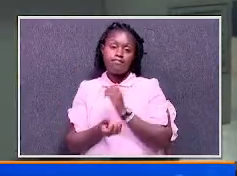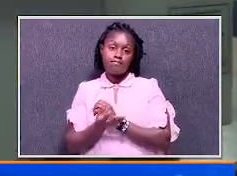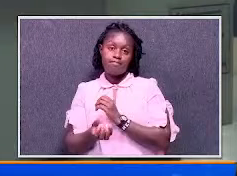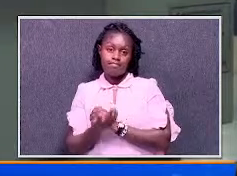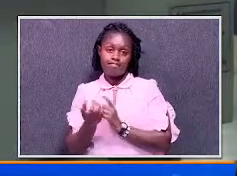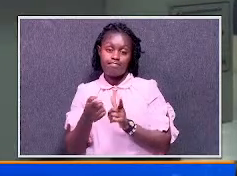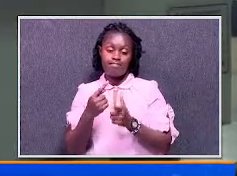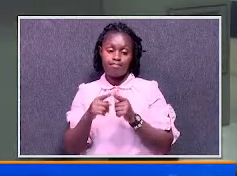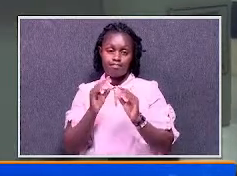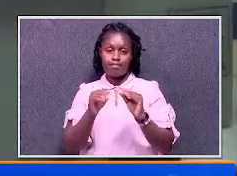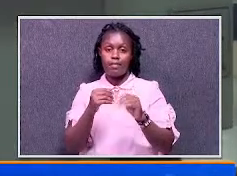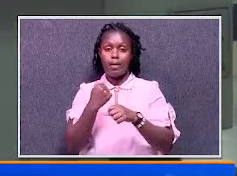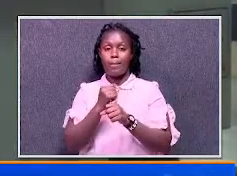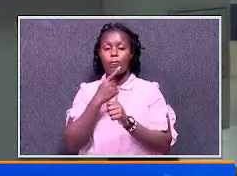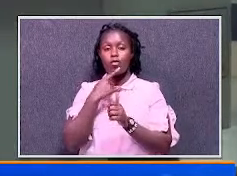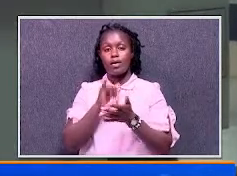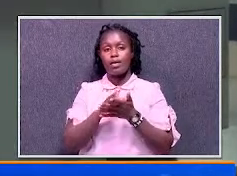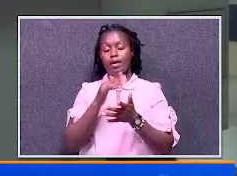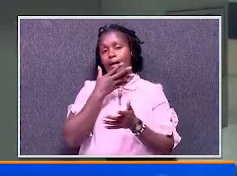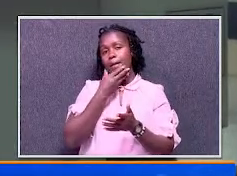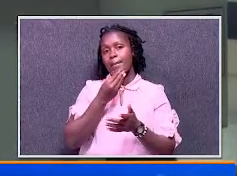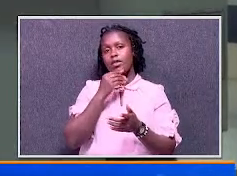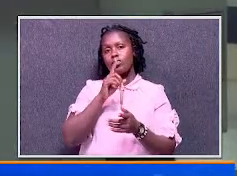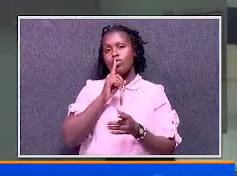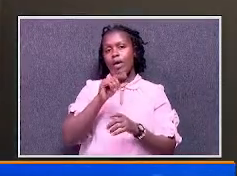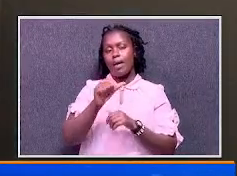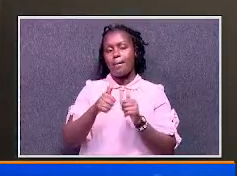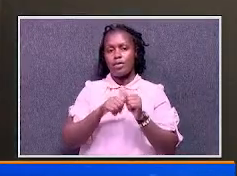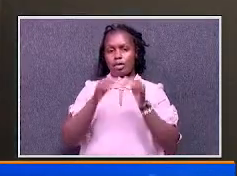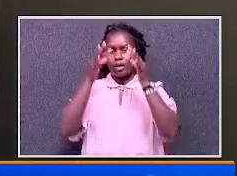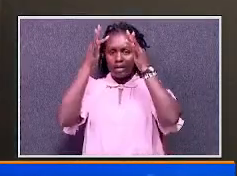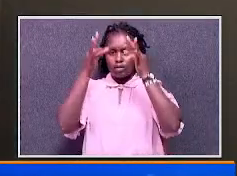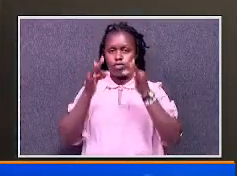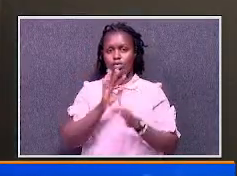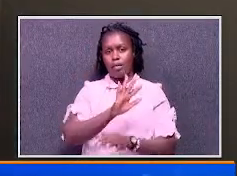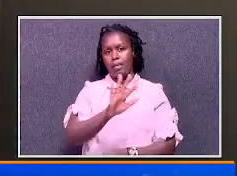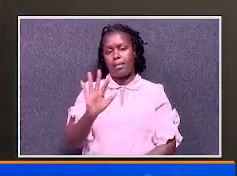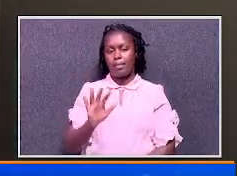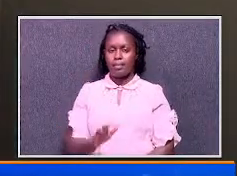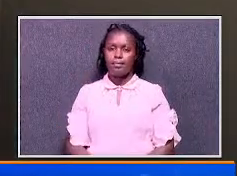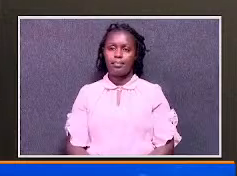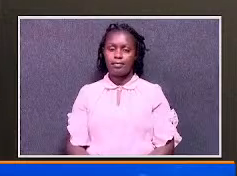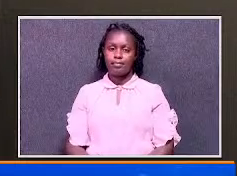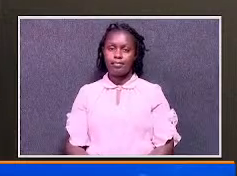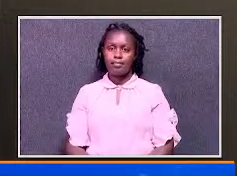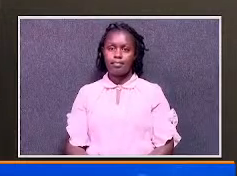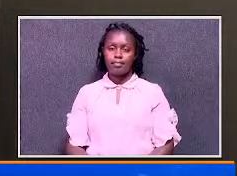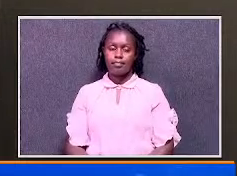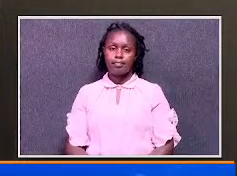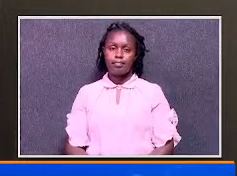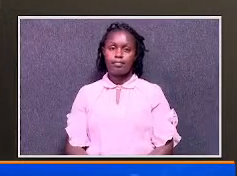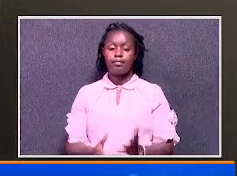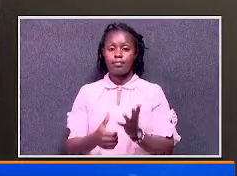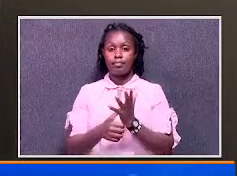then be offered to ensure the man is sure of his decision. No, it's permanent. comment.